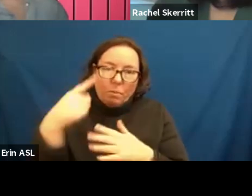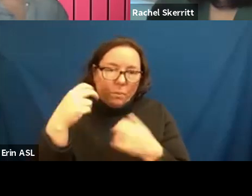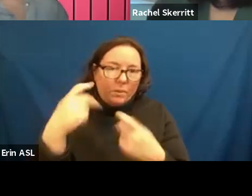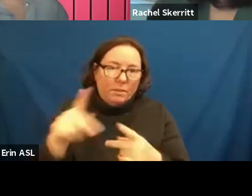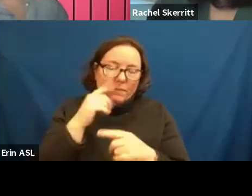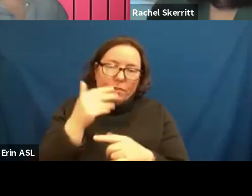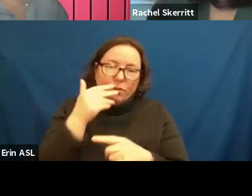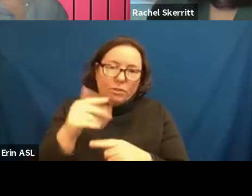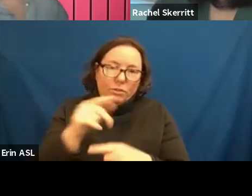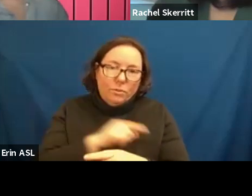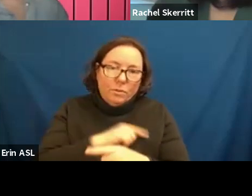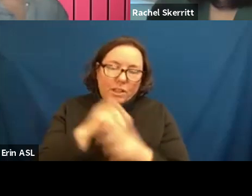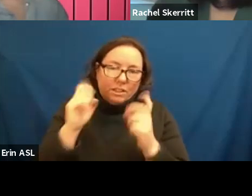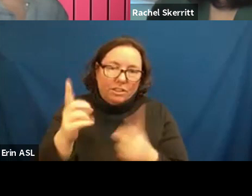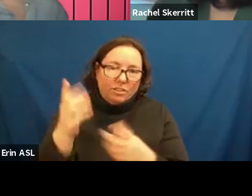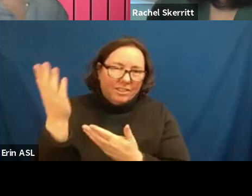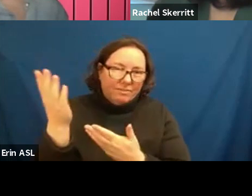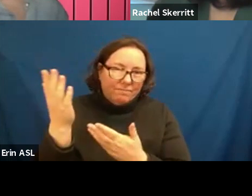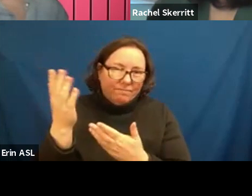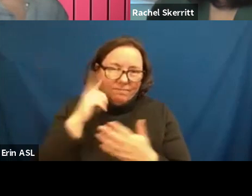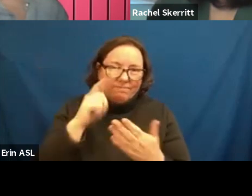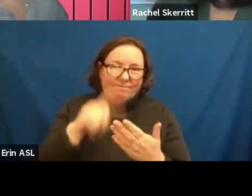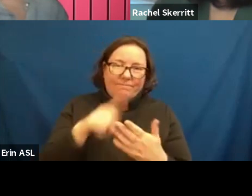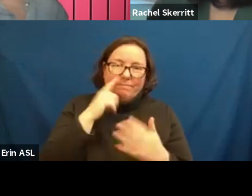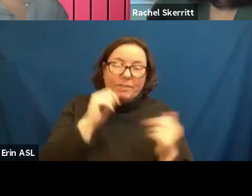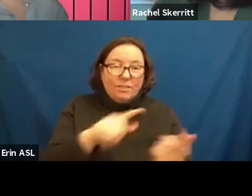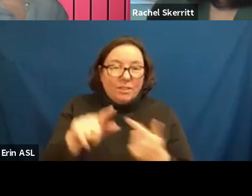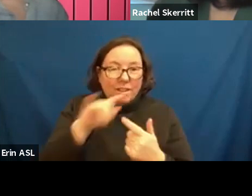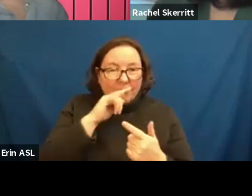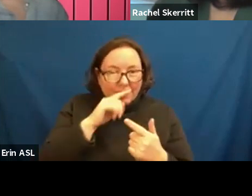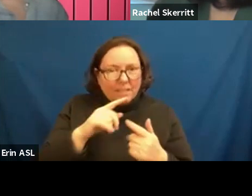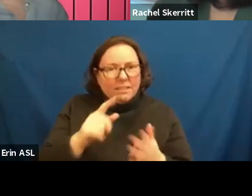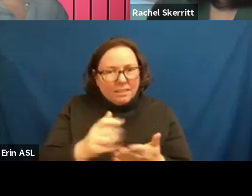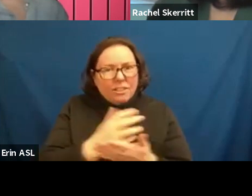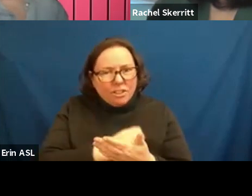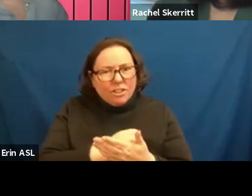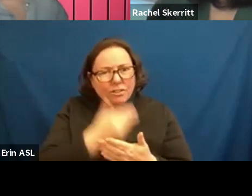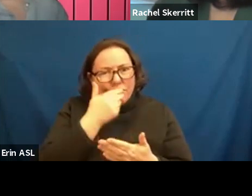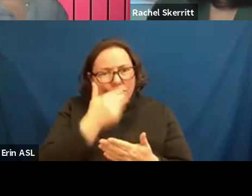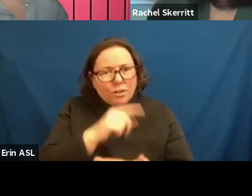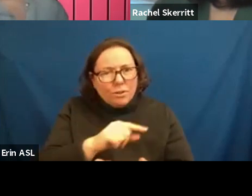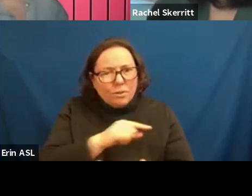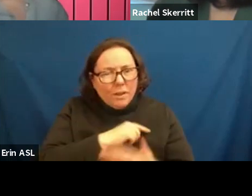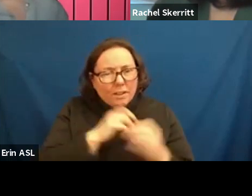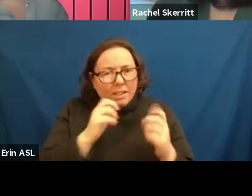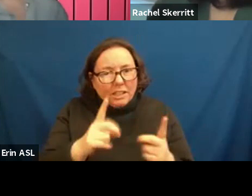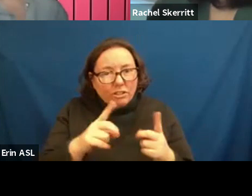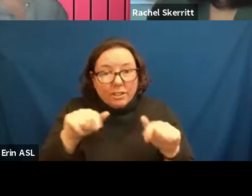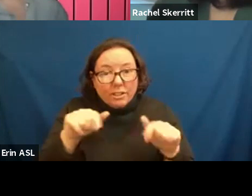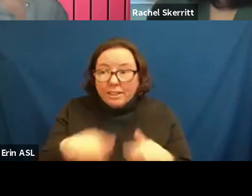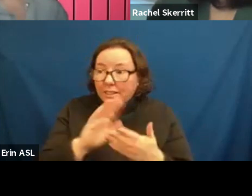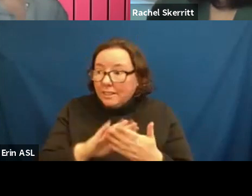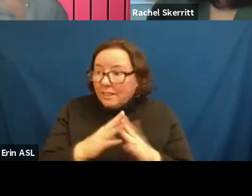quality education. And this stood out to me because every child in Boston deserves a quality education, and is in a city that's as rich